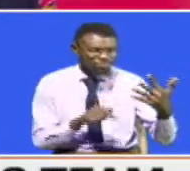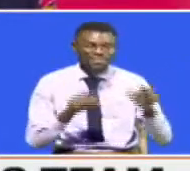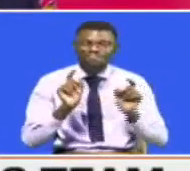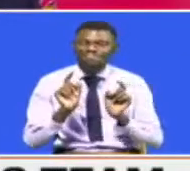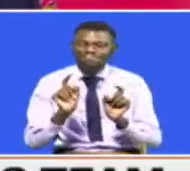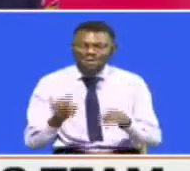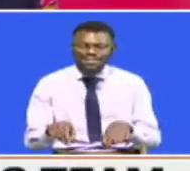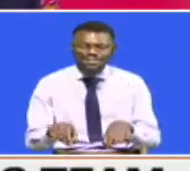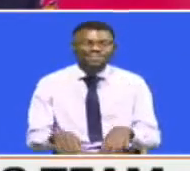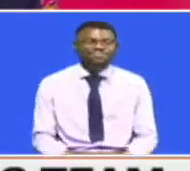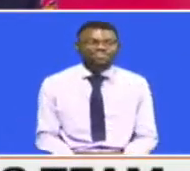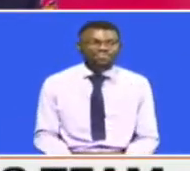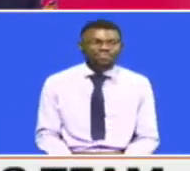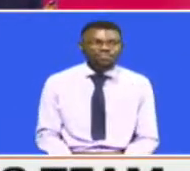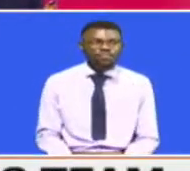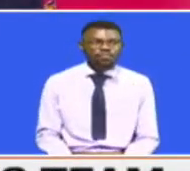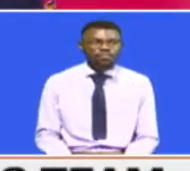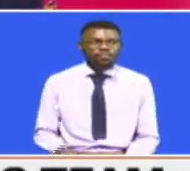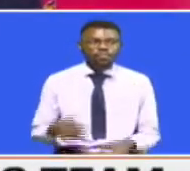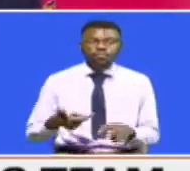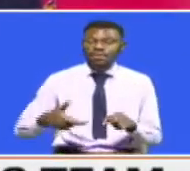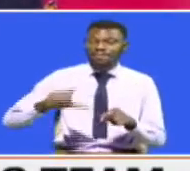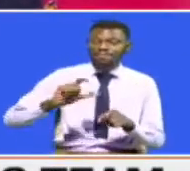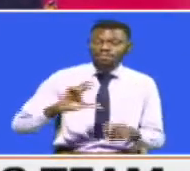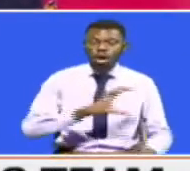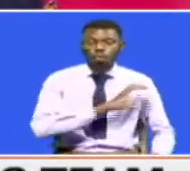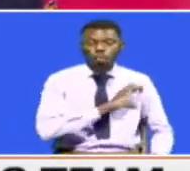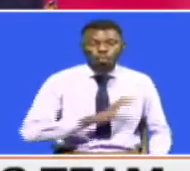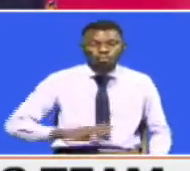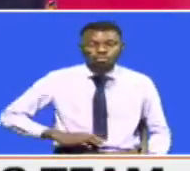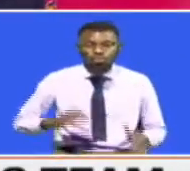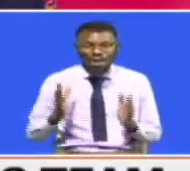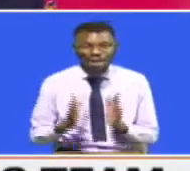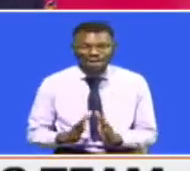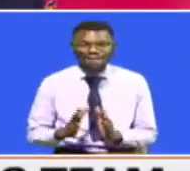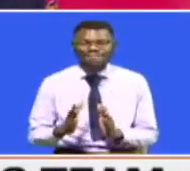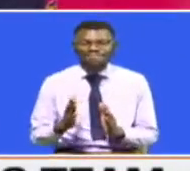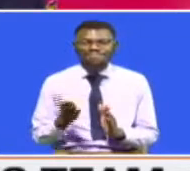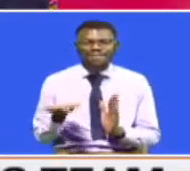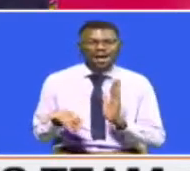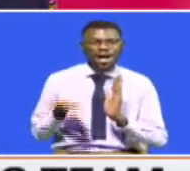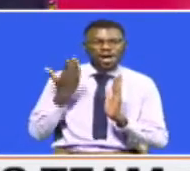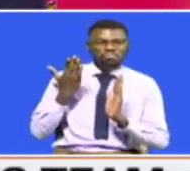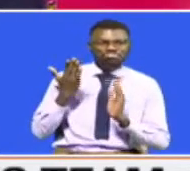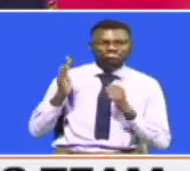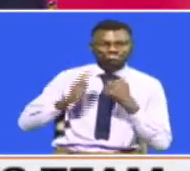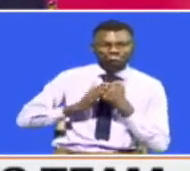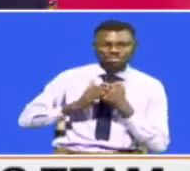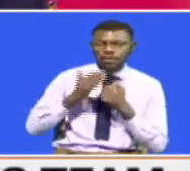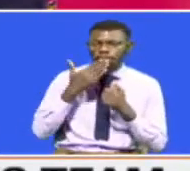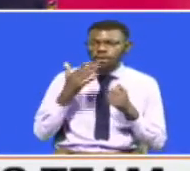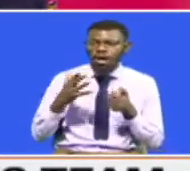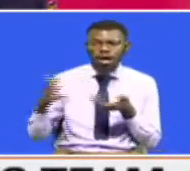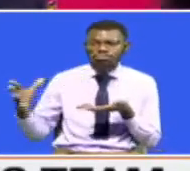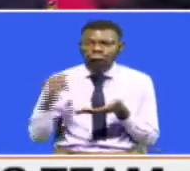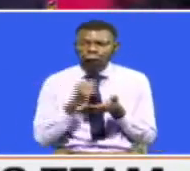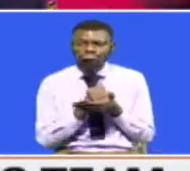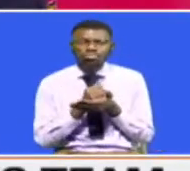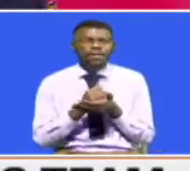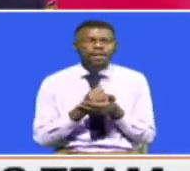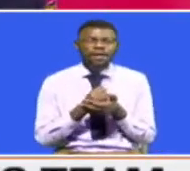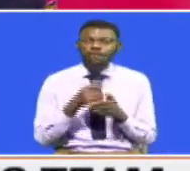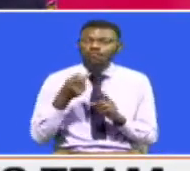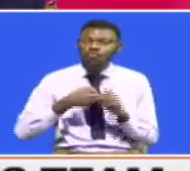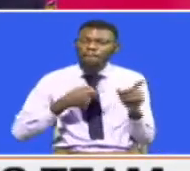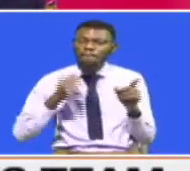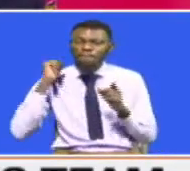that we increase the commissioners, IEBC commissioners, to 9, and they should be appointed by all fully registered